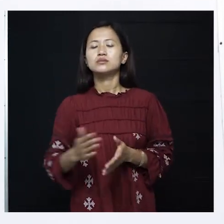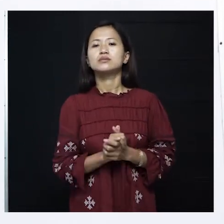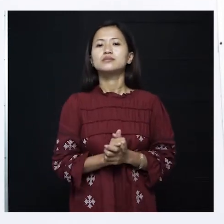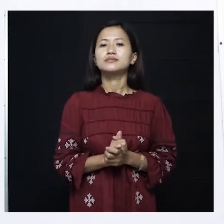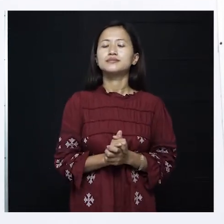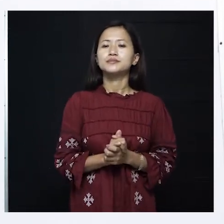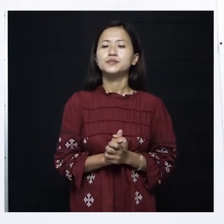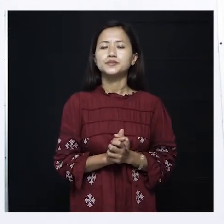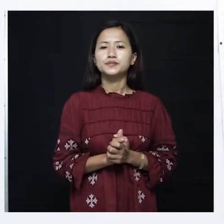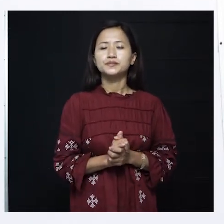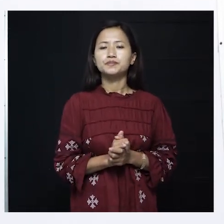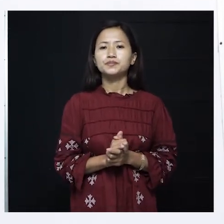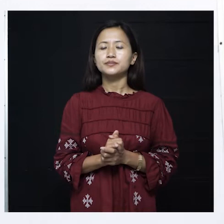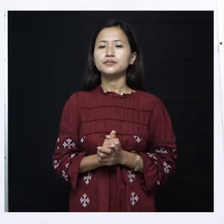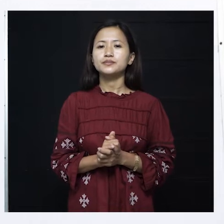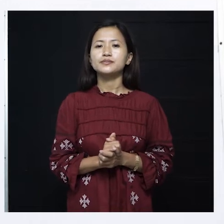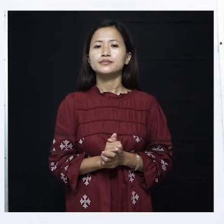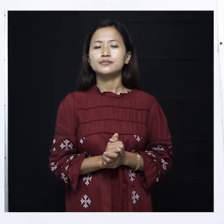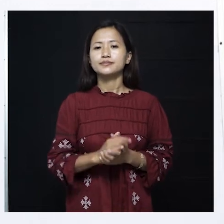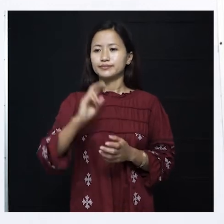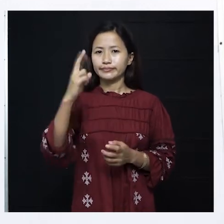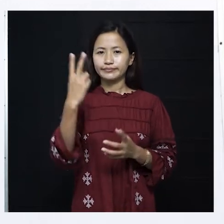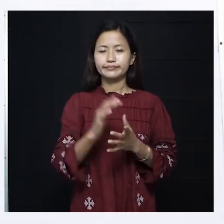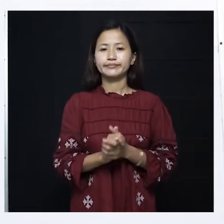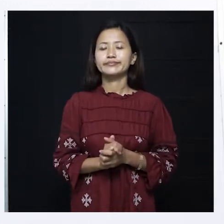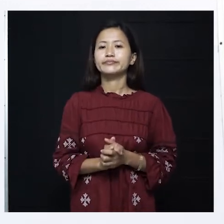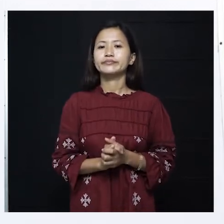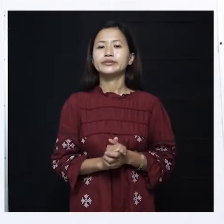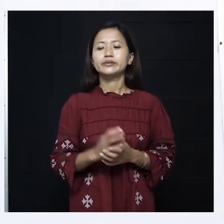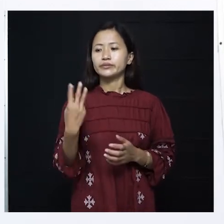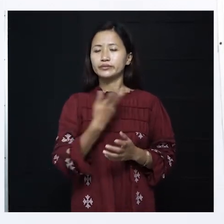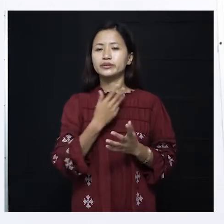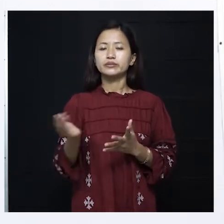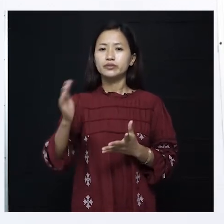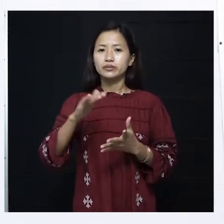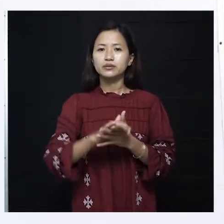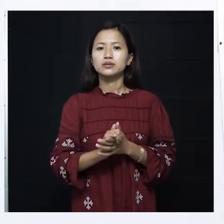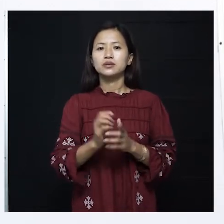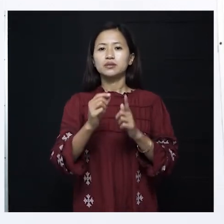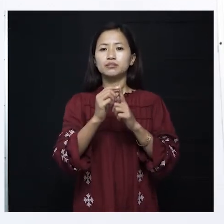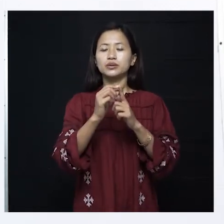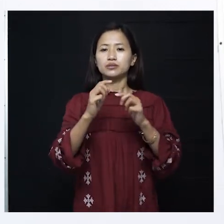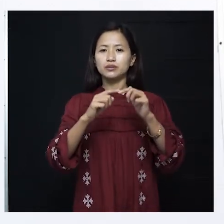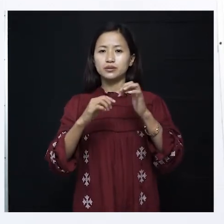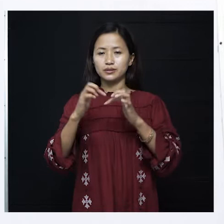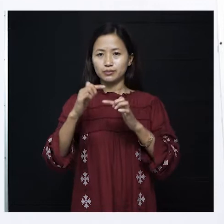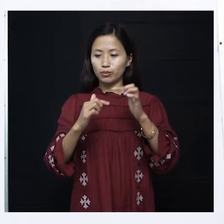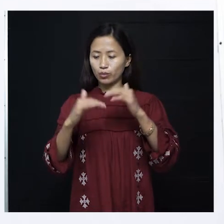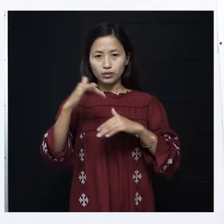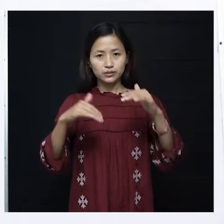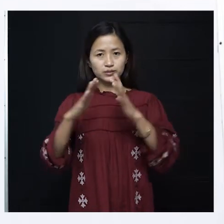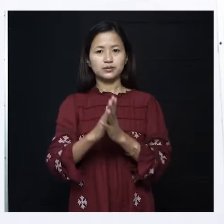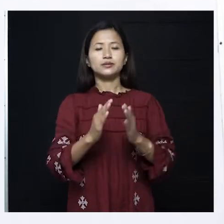the physical map. Okay. Then the second one is we call it as the political map.